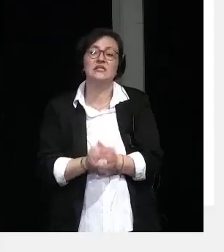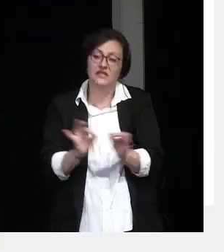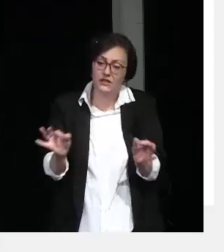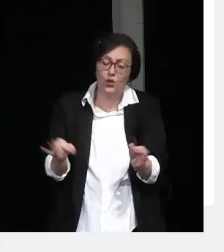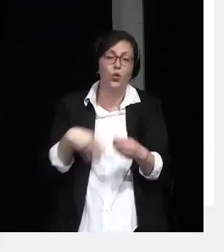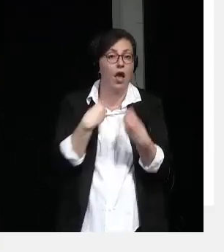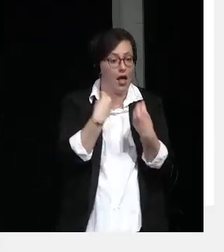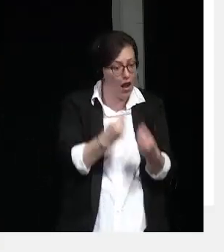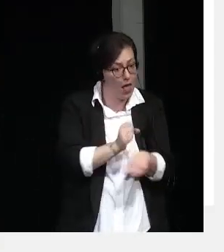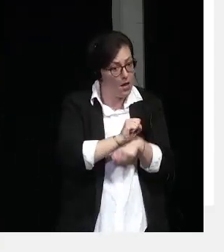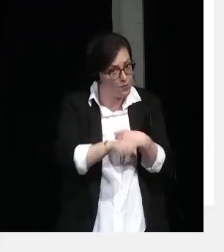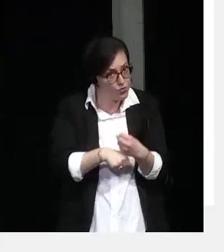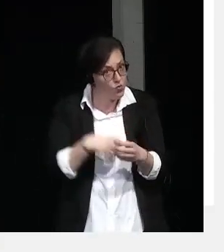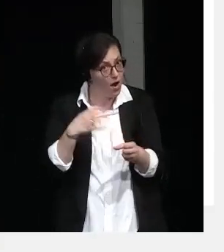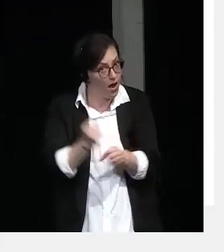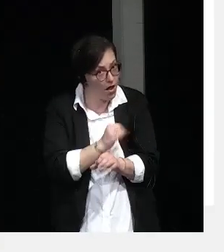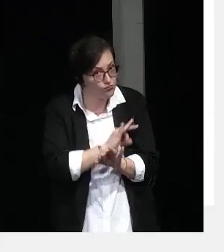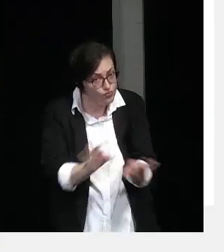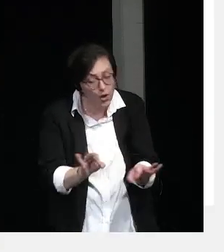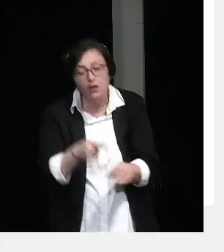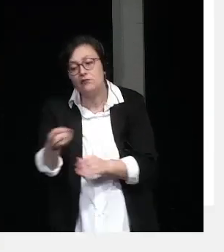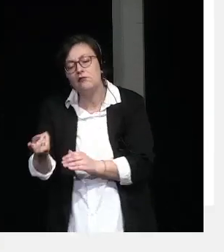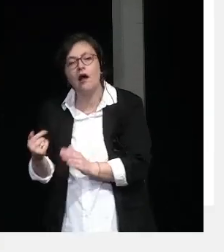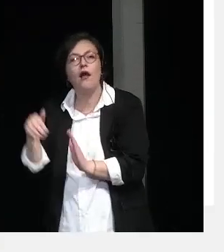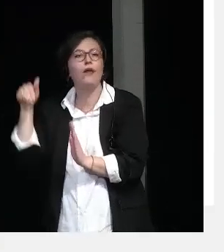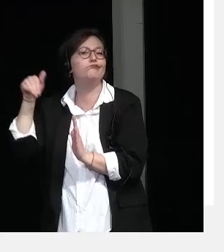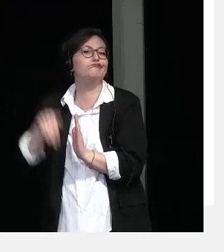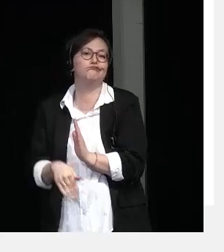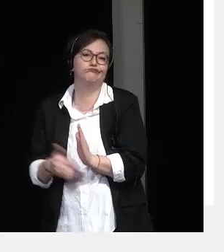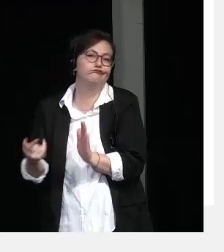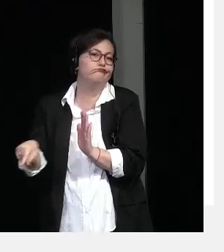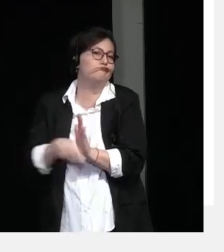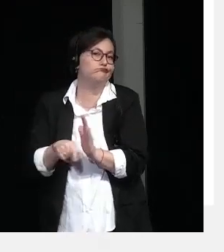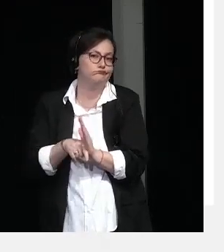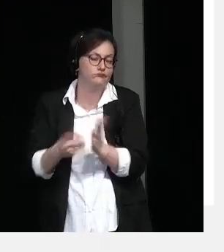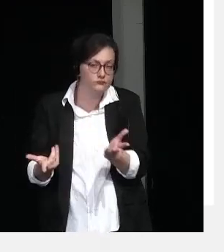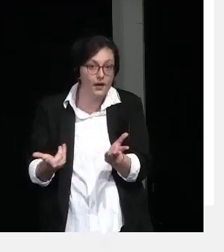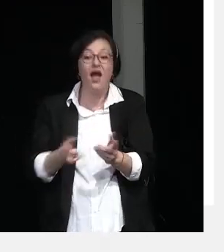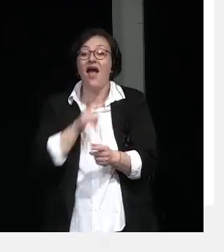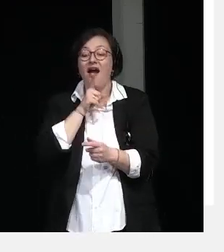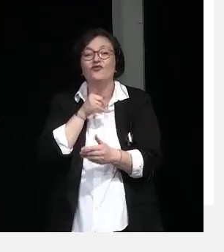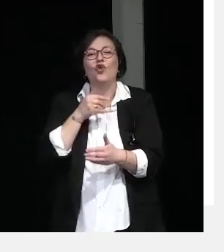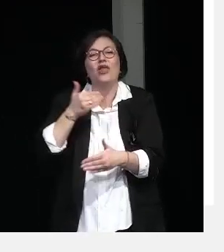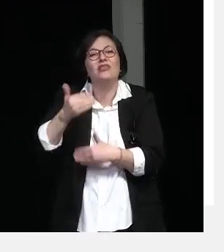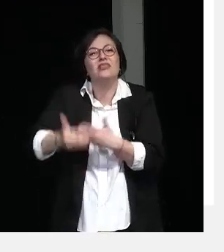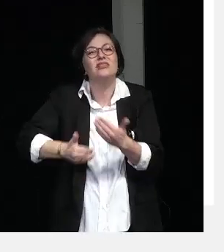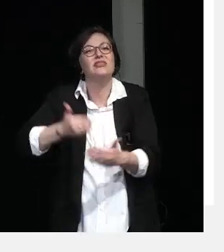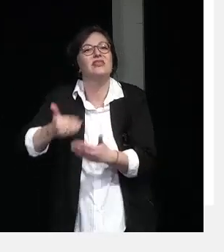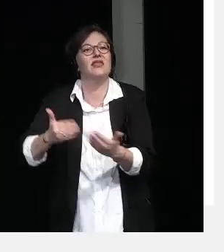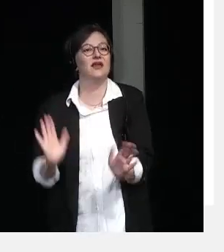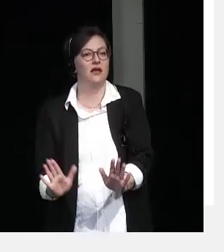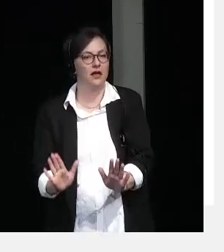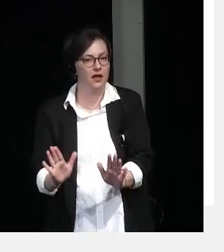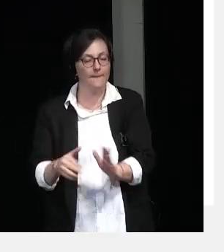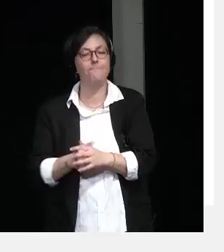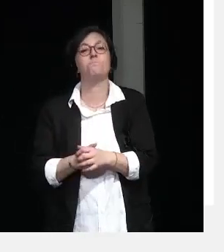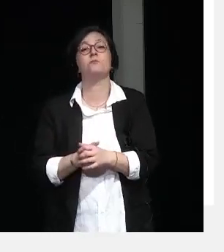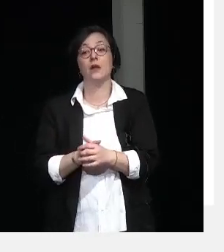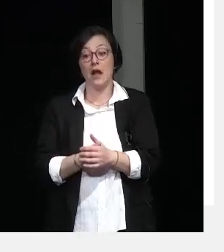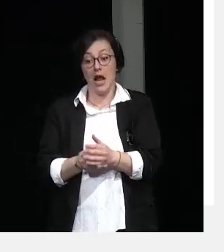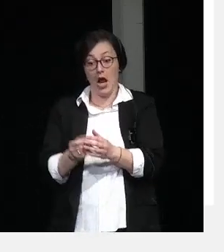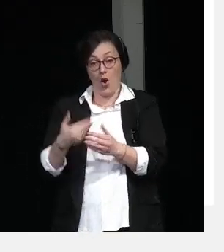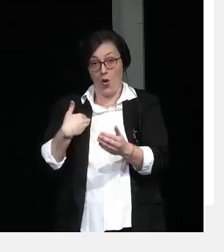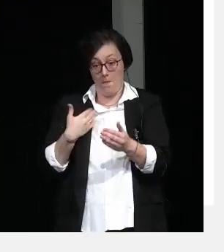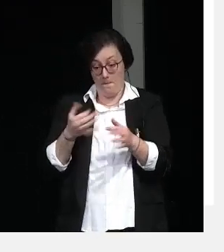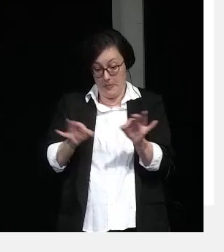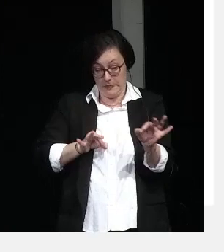being able to go through that and go back to the drawing board, but always having that breaking barriers